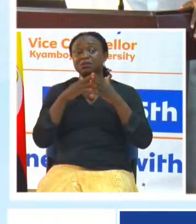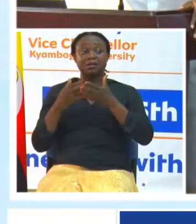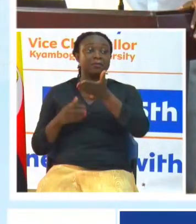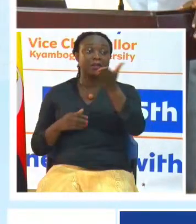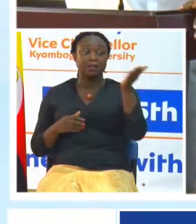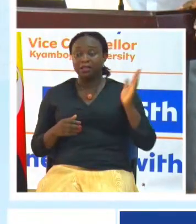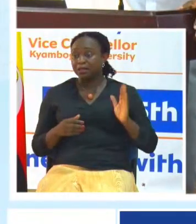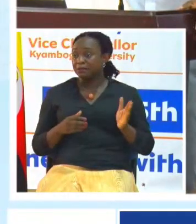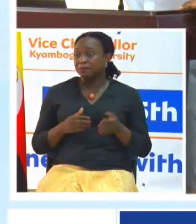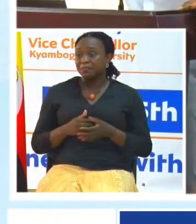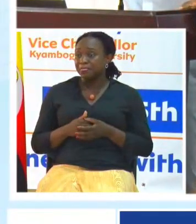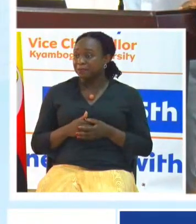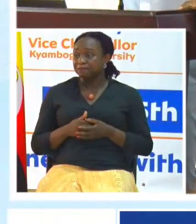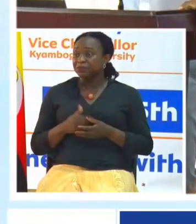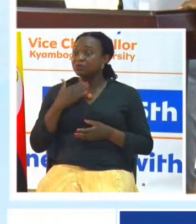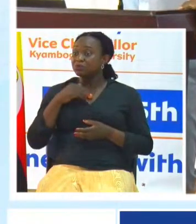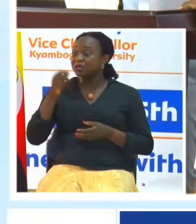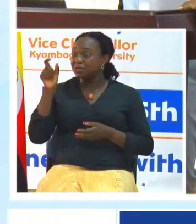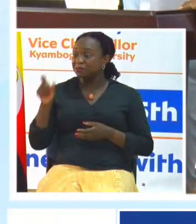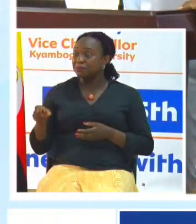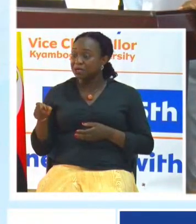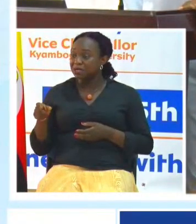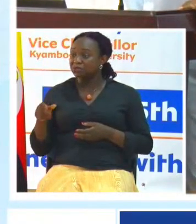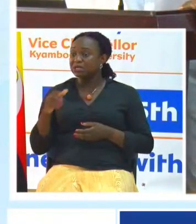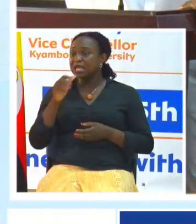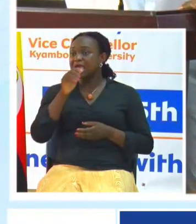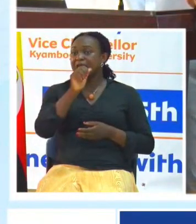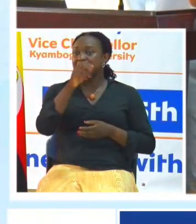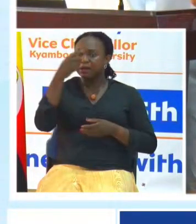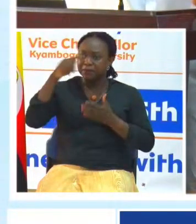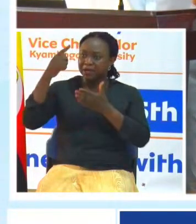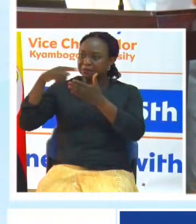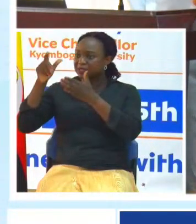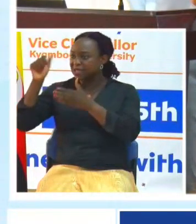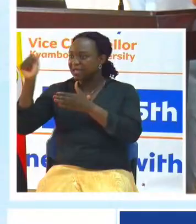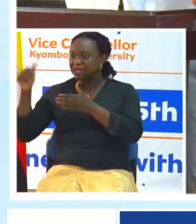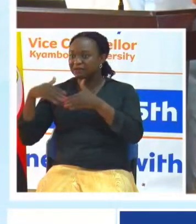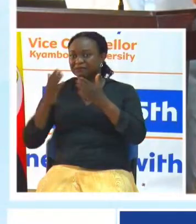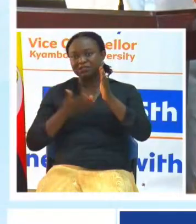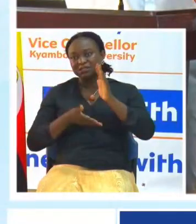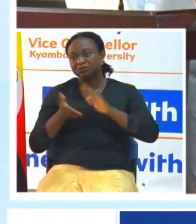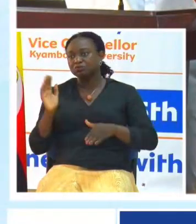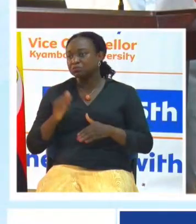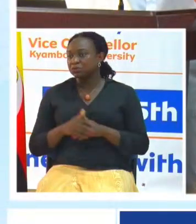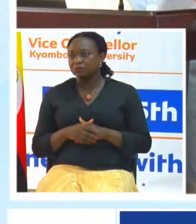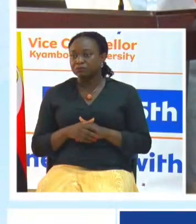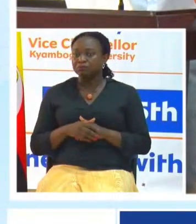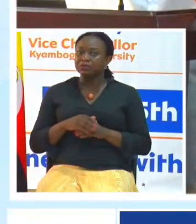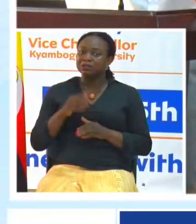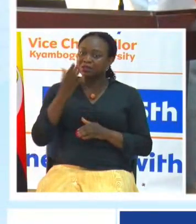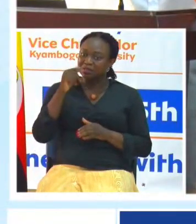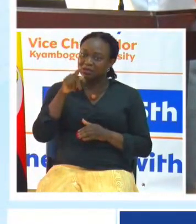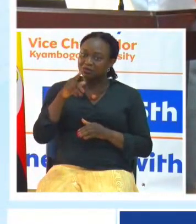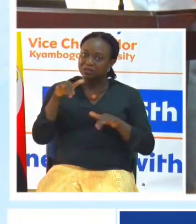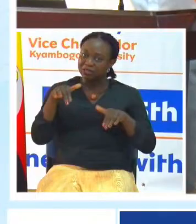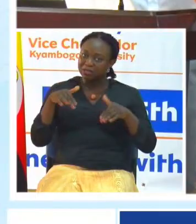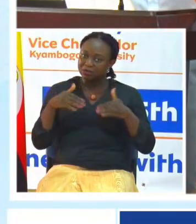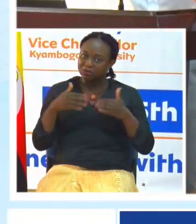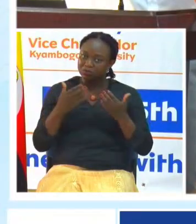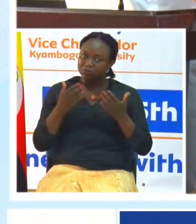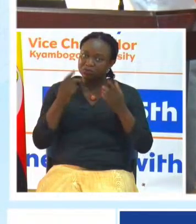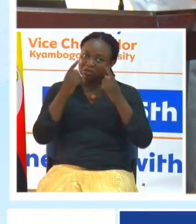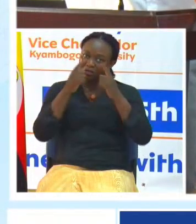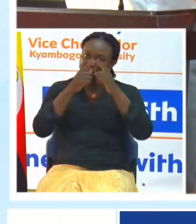States, they don't want to get someone who will only get A's and just leave the campus. That's why they are internationalizing their